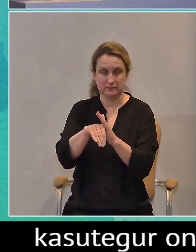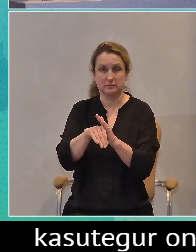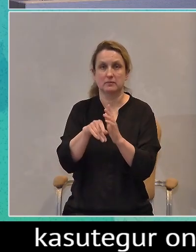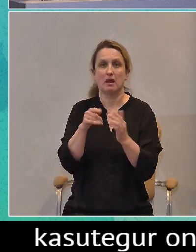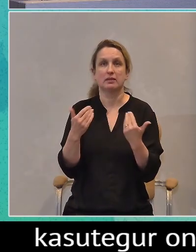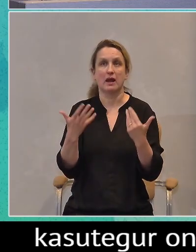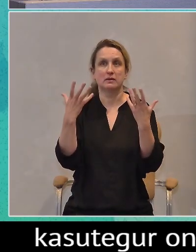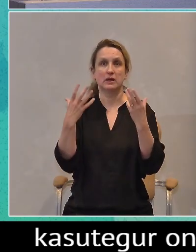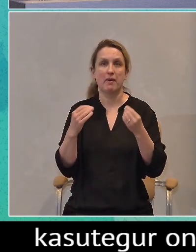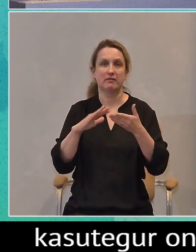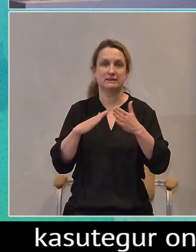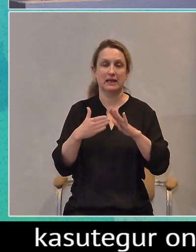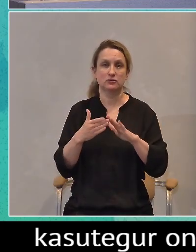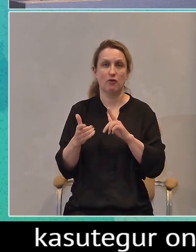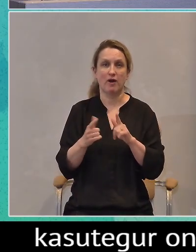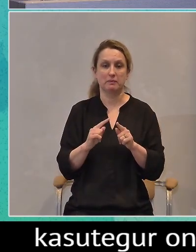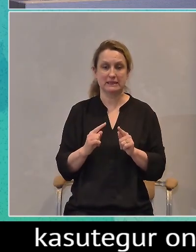It's attached to the